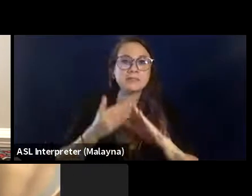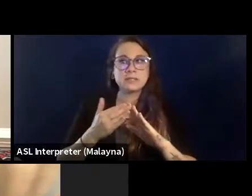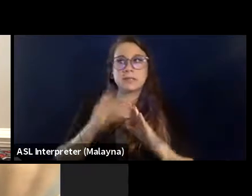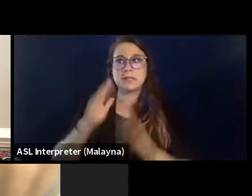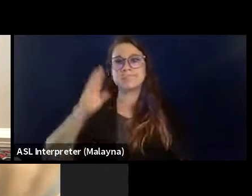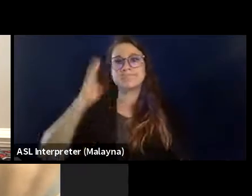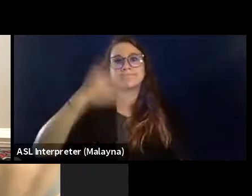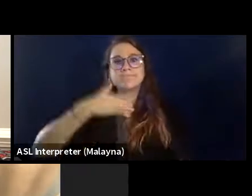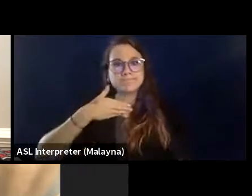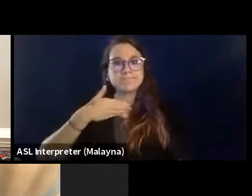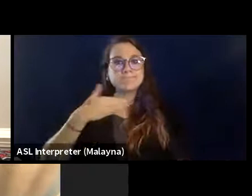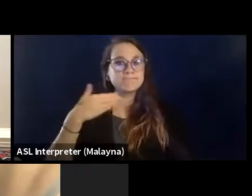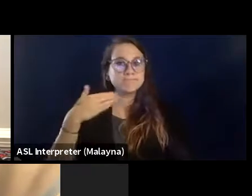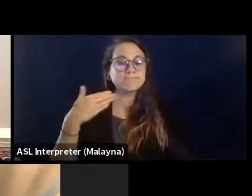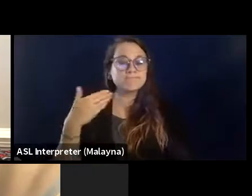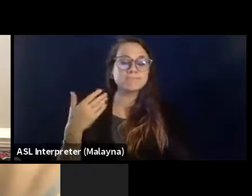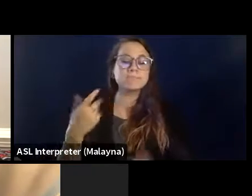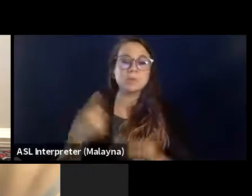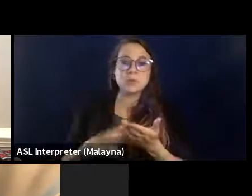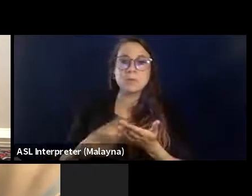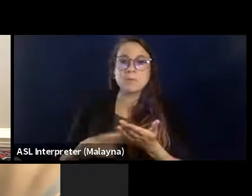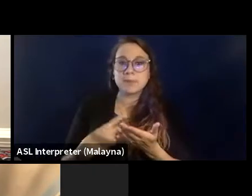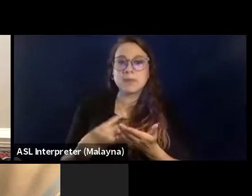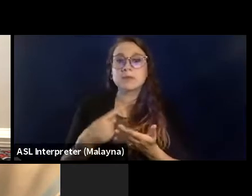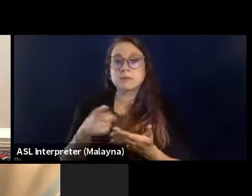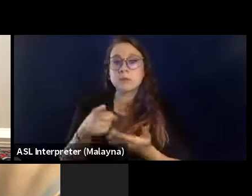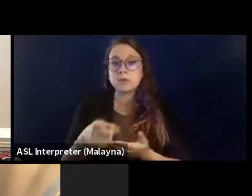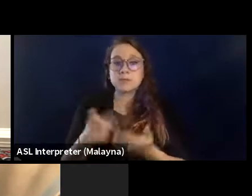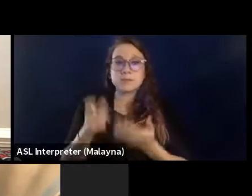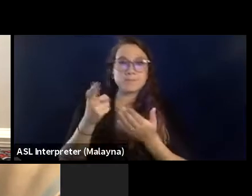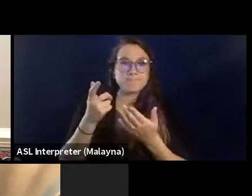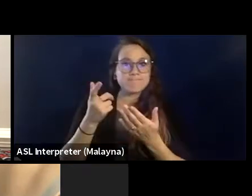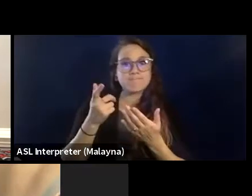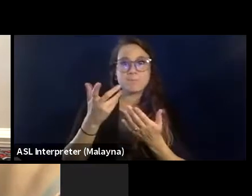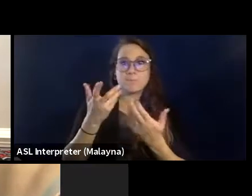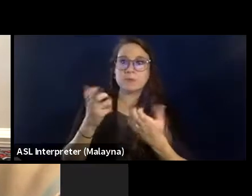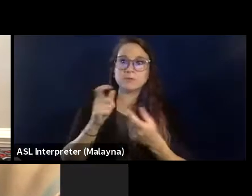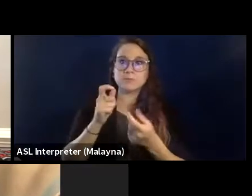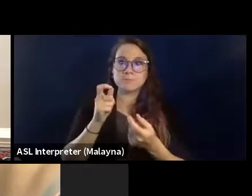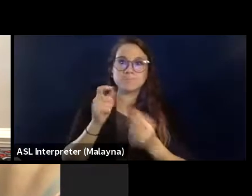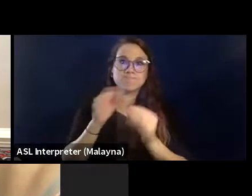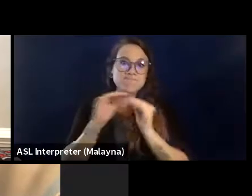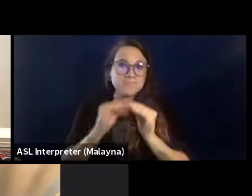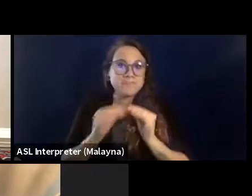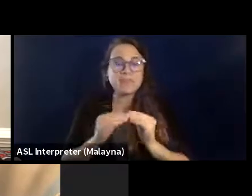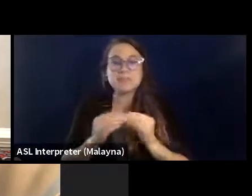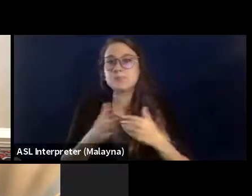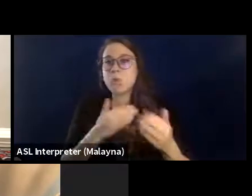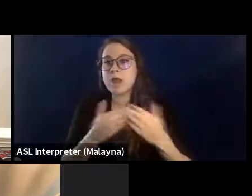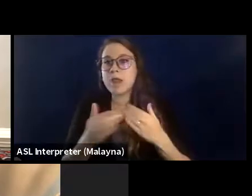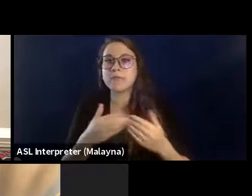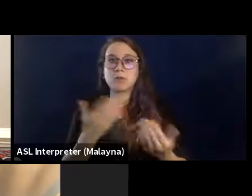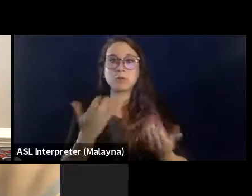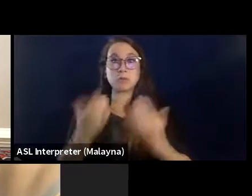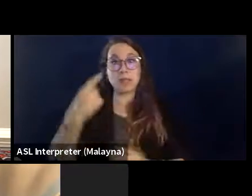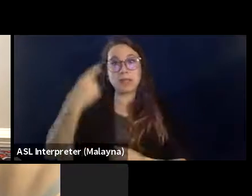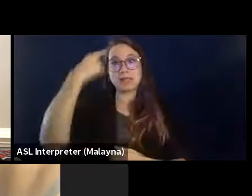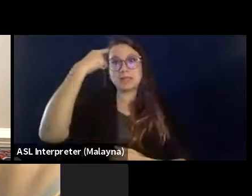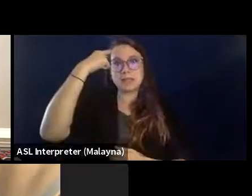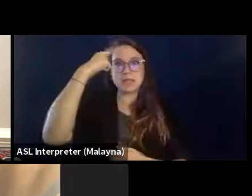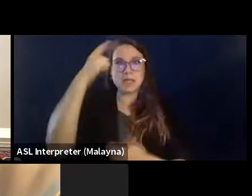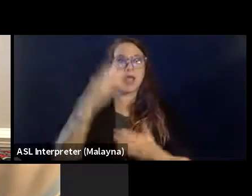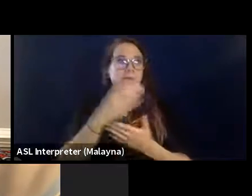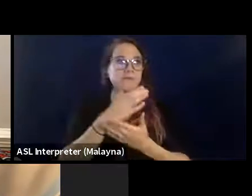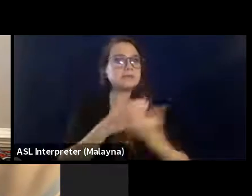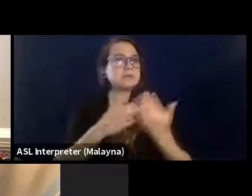overlooked. And so Commissioner Rhodes is looking to right that wrong. Whatever you might think, and I have some opinions which I have